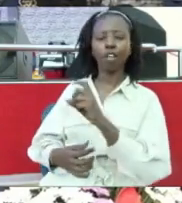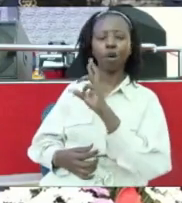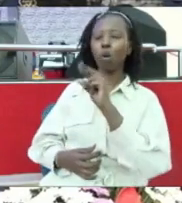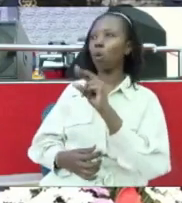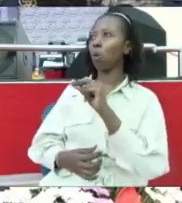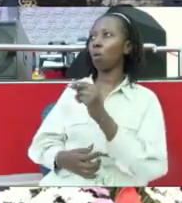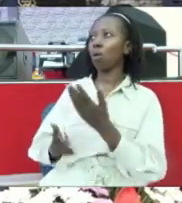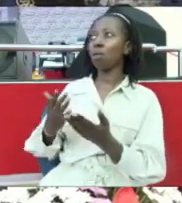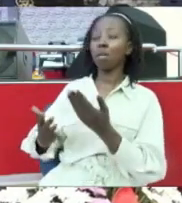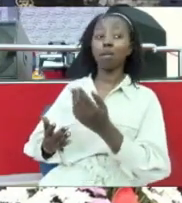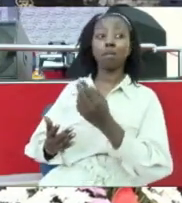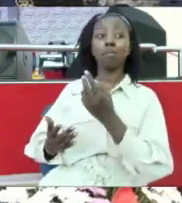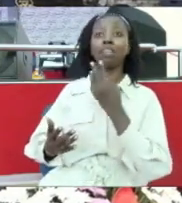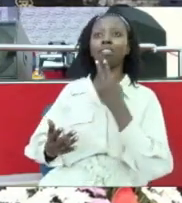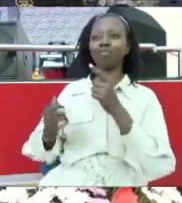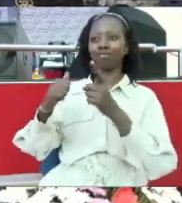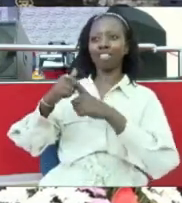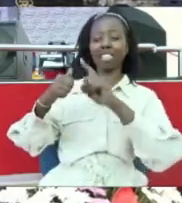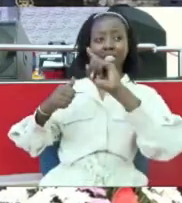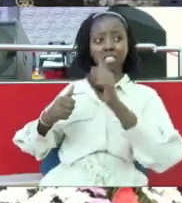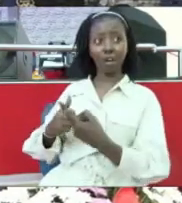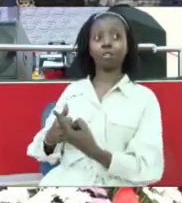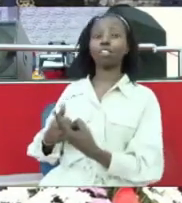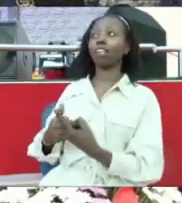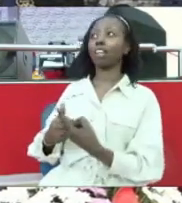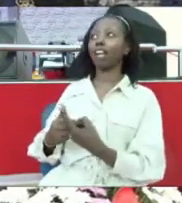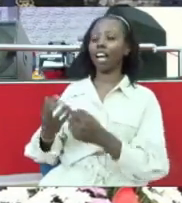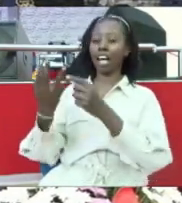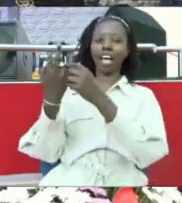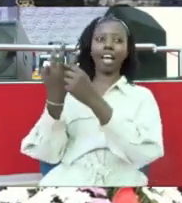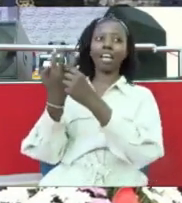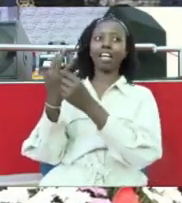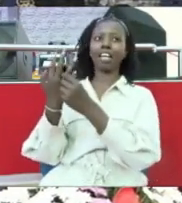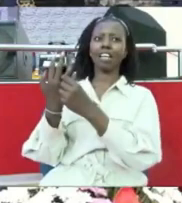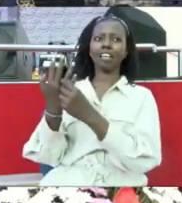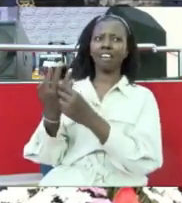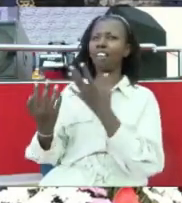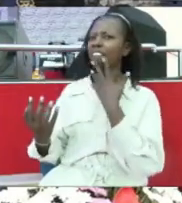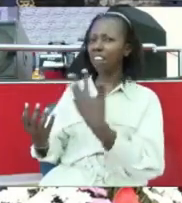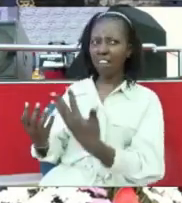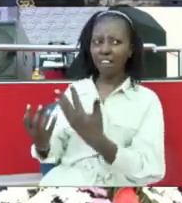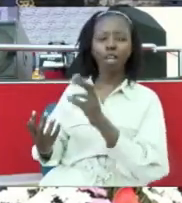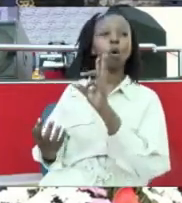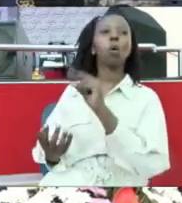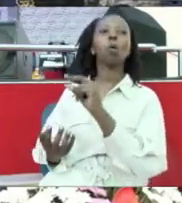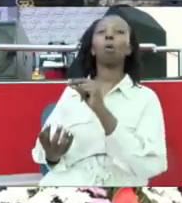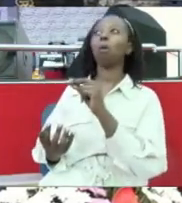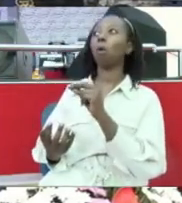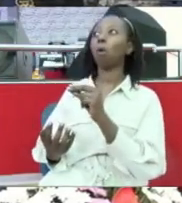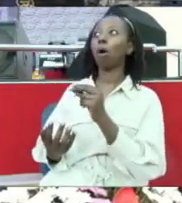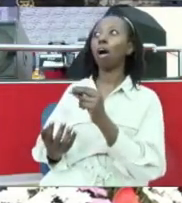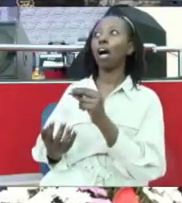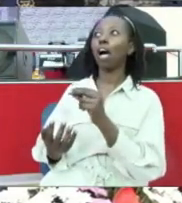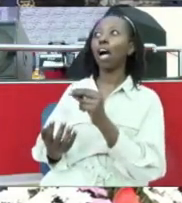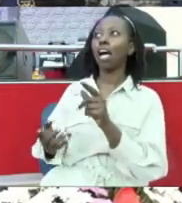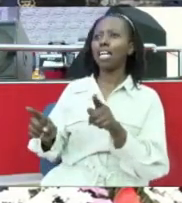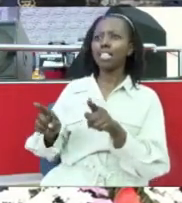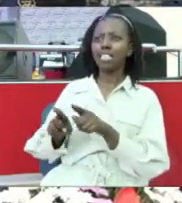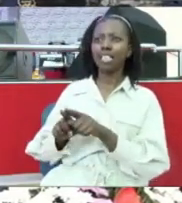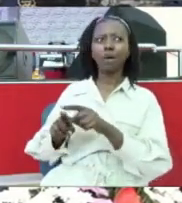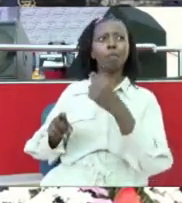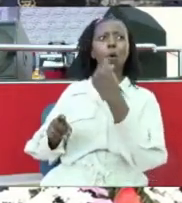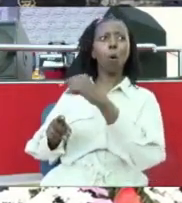is 6,500. Ni 6,000. I look at his ring. Naangalia. It is not 500. Sio 500. It is quilted. Imewekwa. So